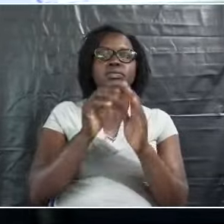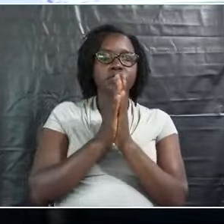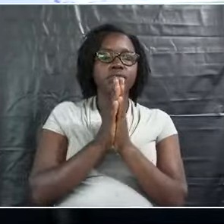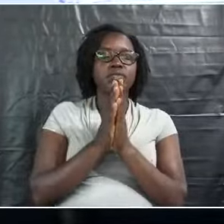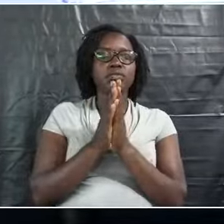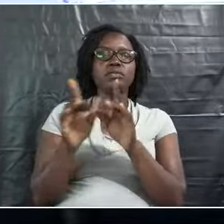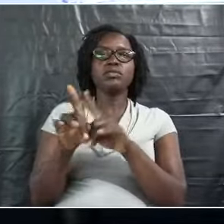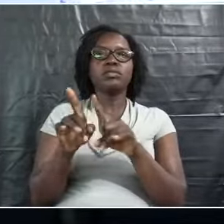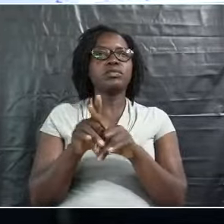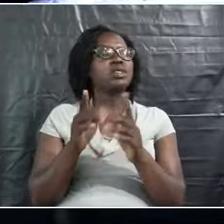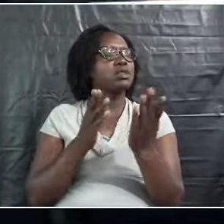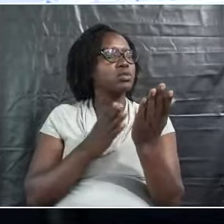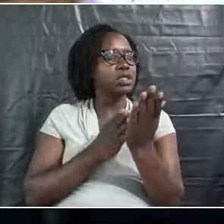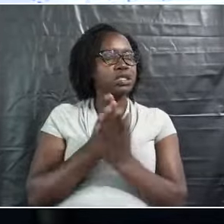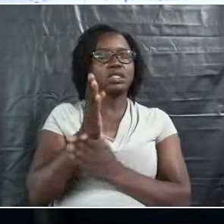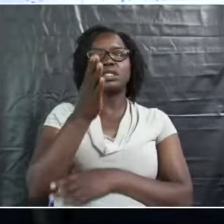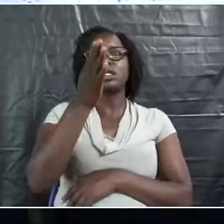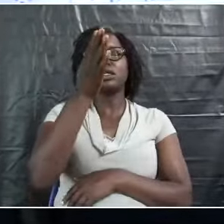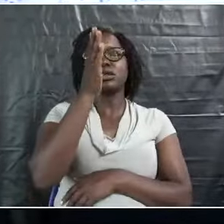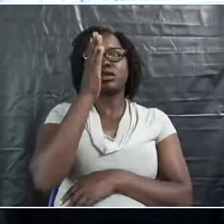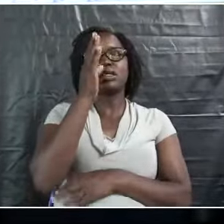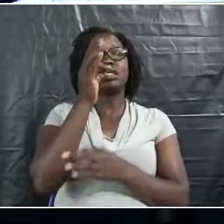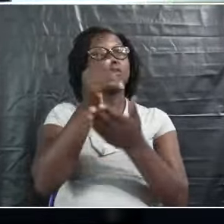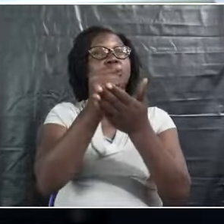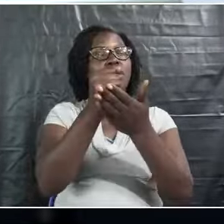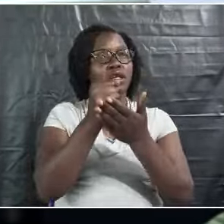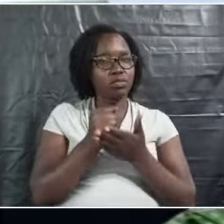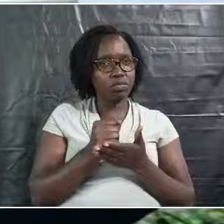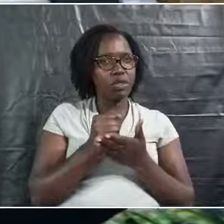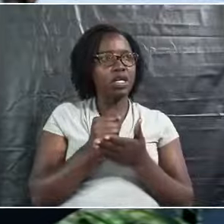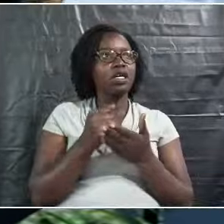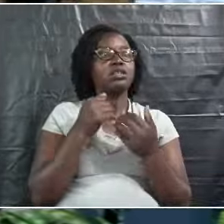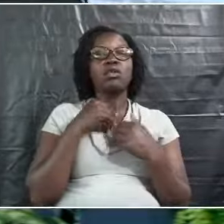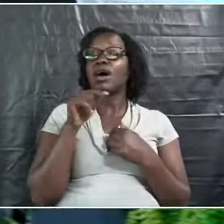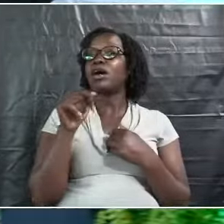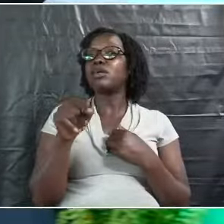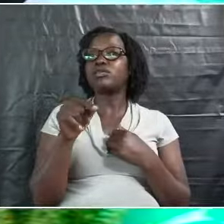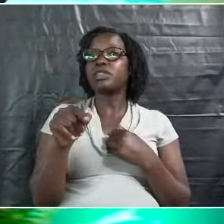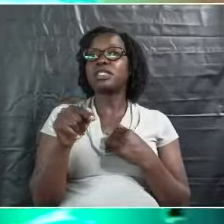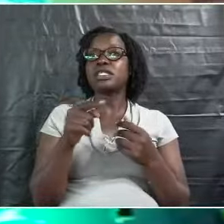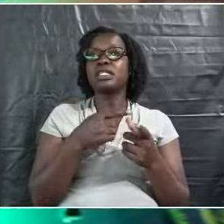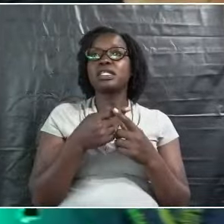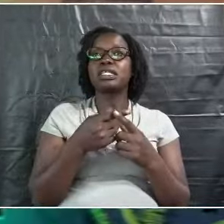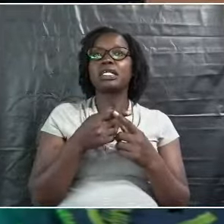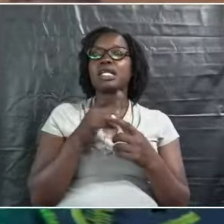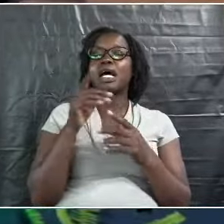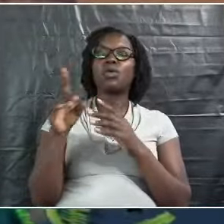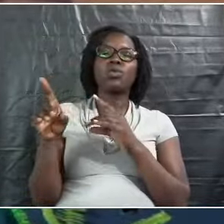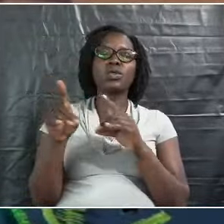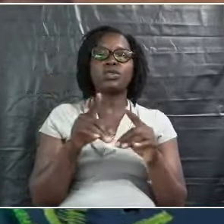we are sincere, God, if you help me to have this, I am going to do this